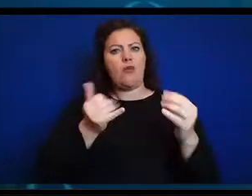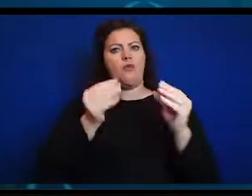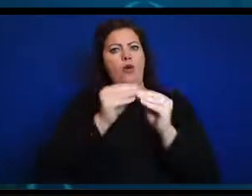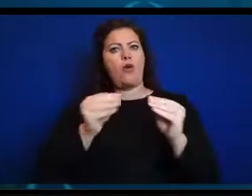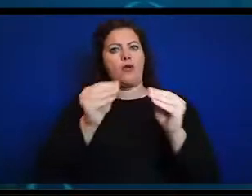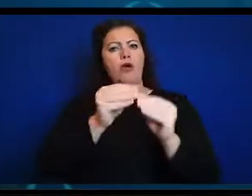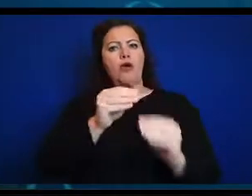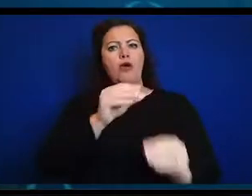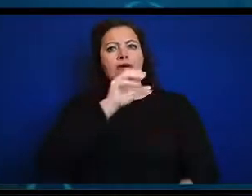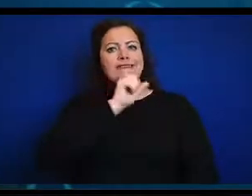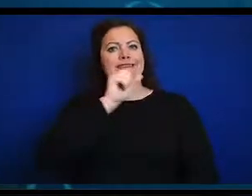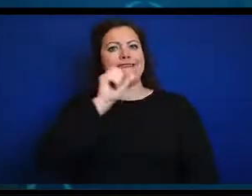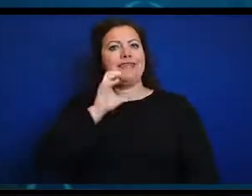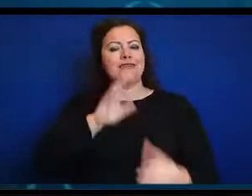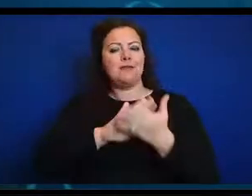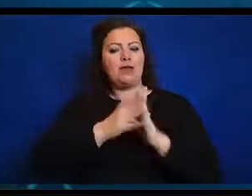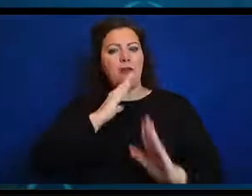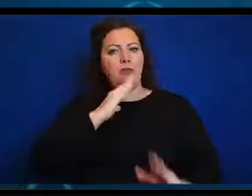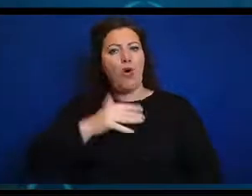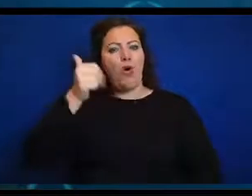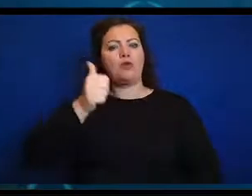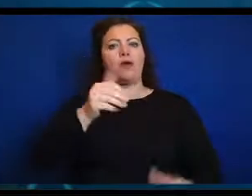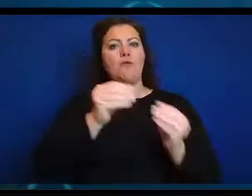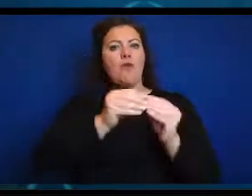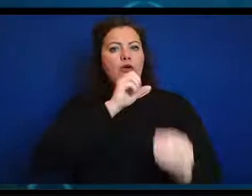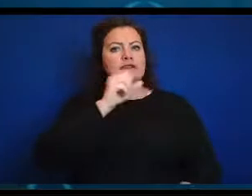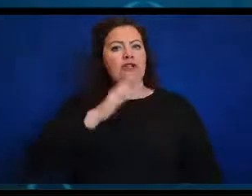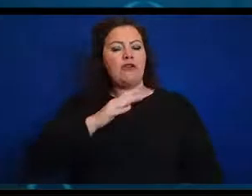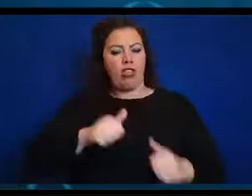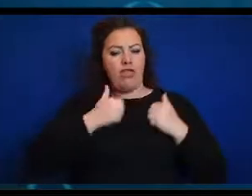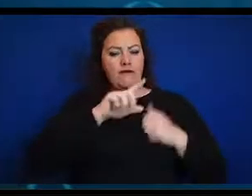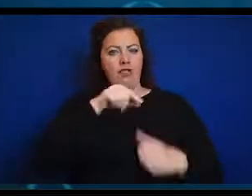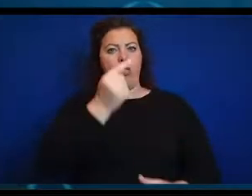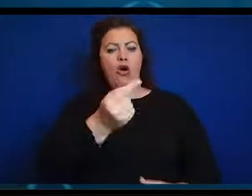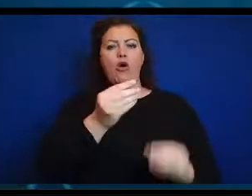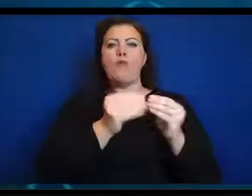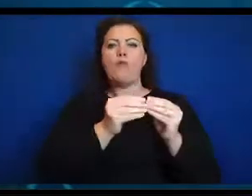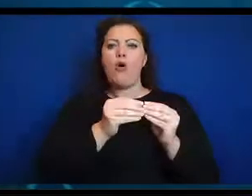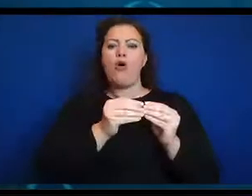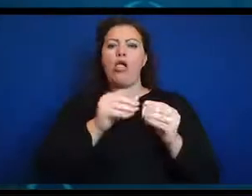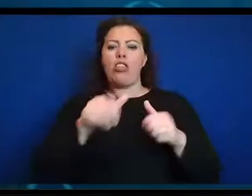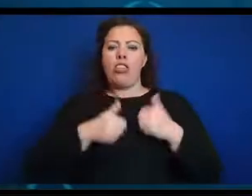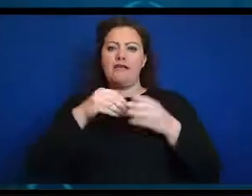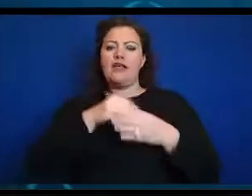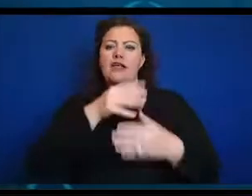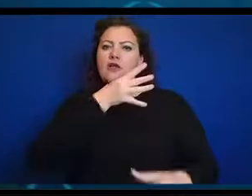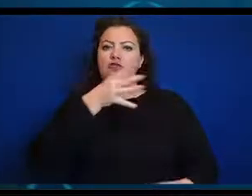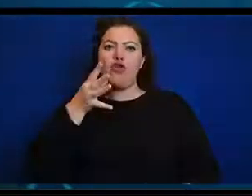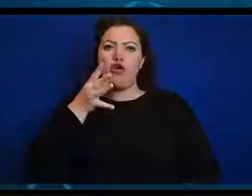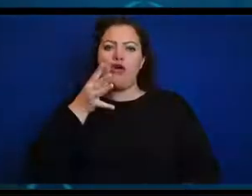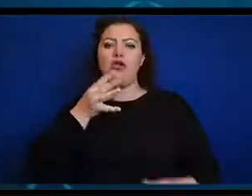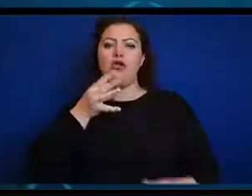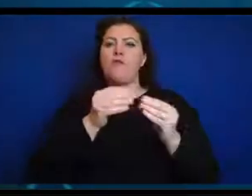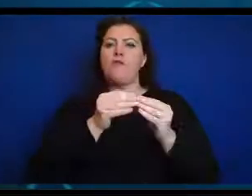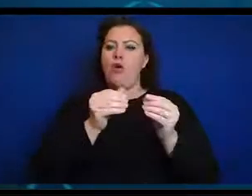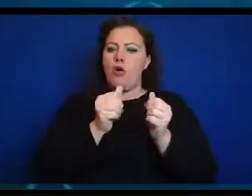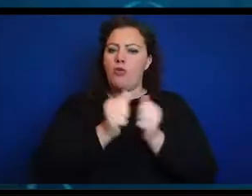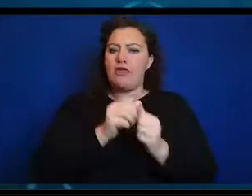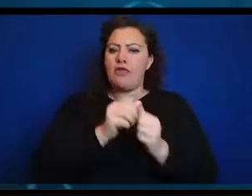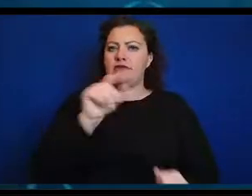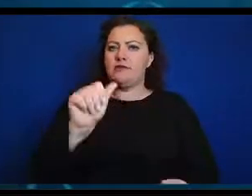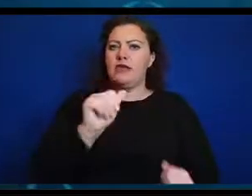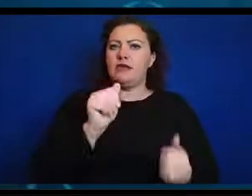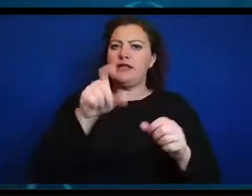U.S. population, more seniors living alone, more seniors living in rural America, more seniors with disabilities needing long-term services